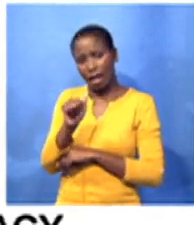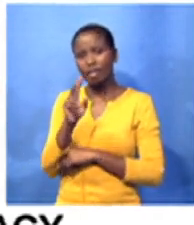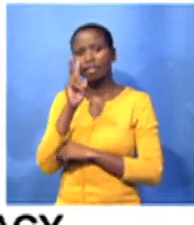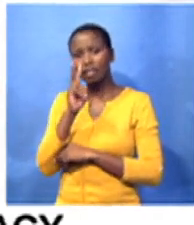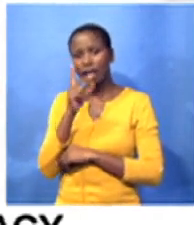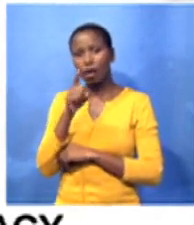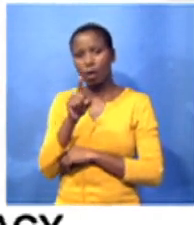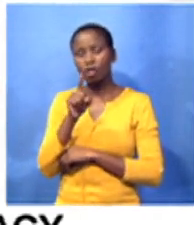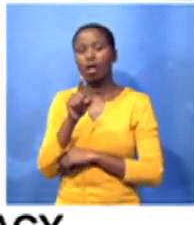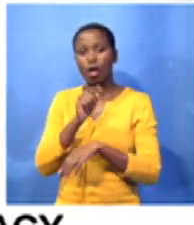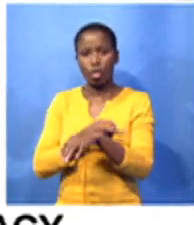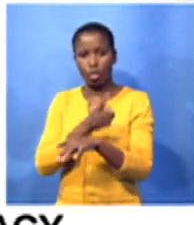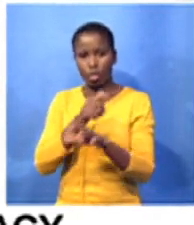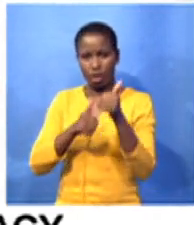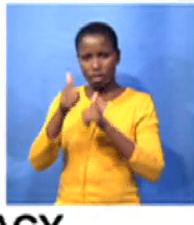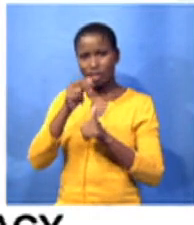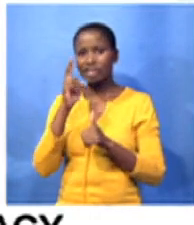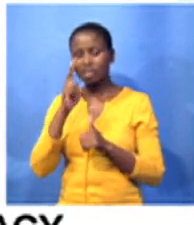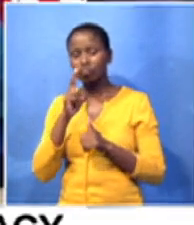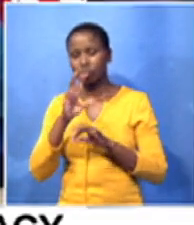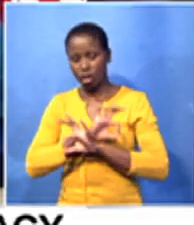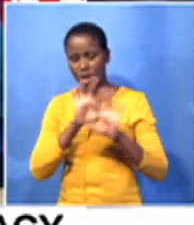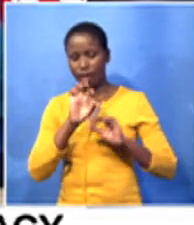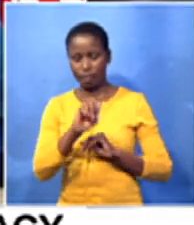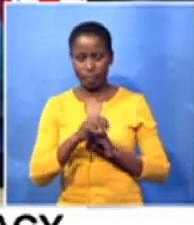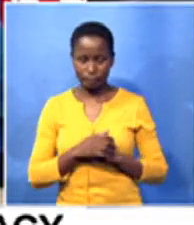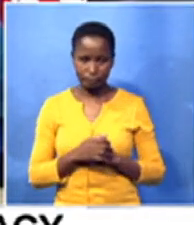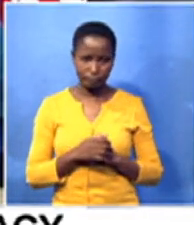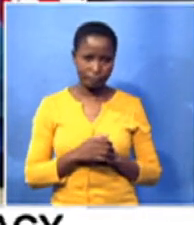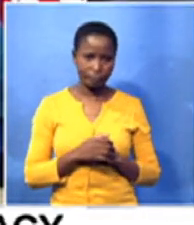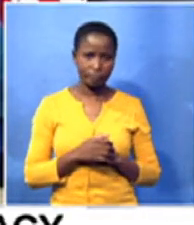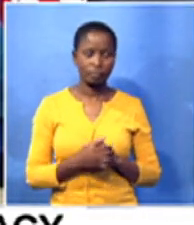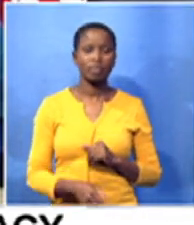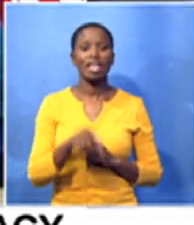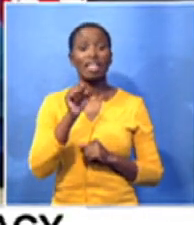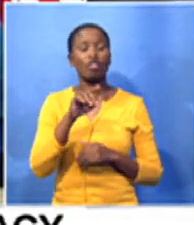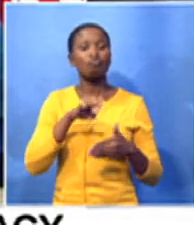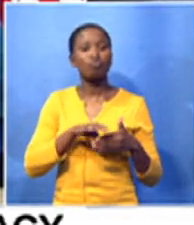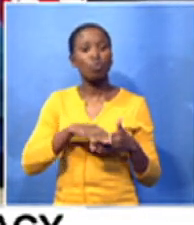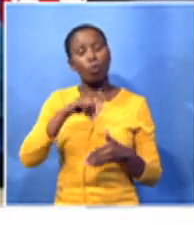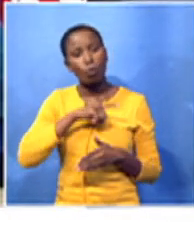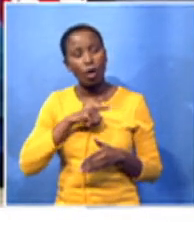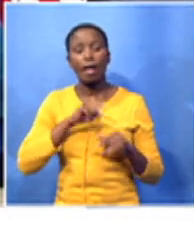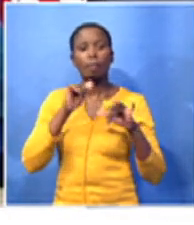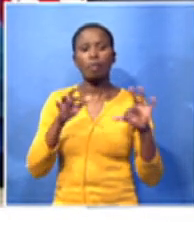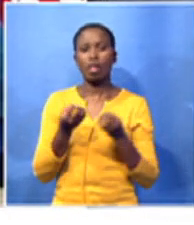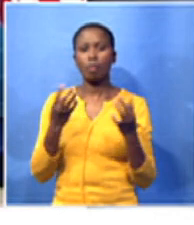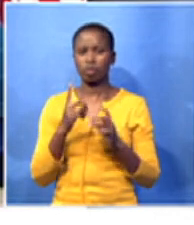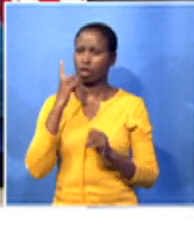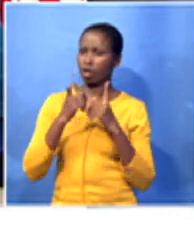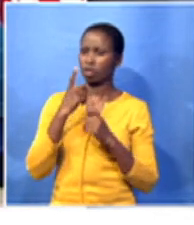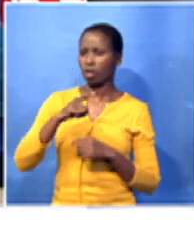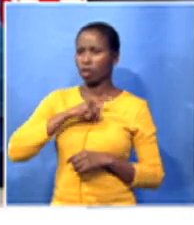appears less clear. It's one of the reasons why it's so important. People ask, why does the FDA